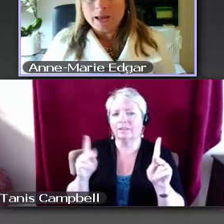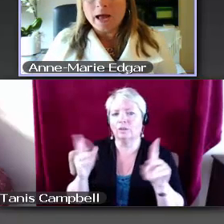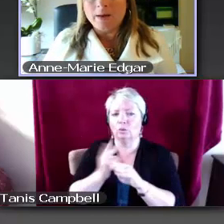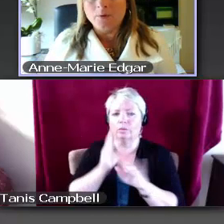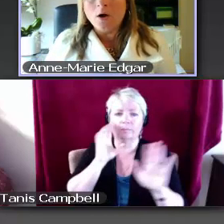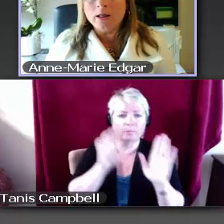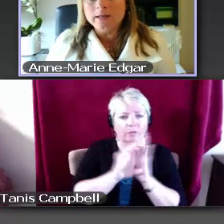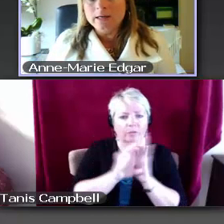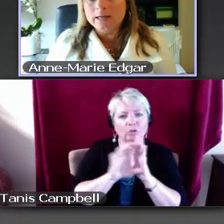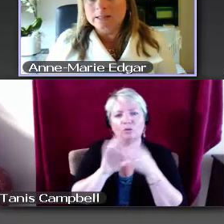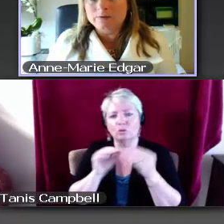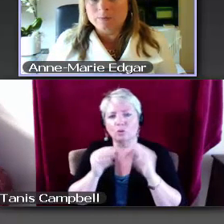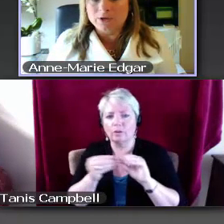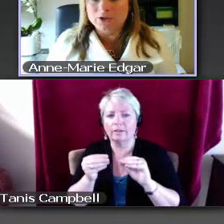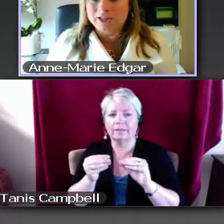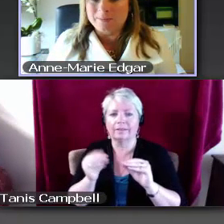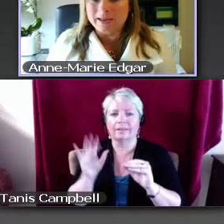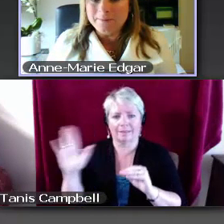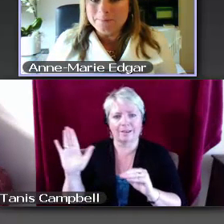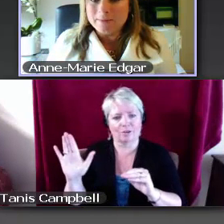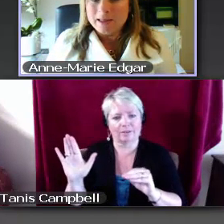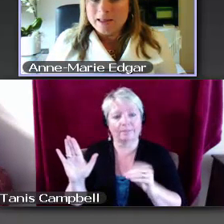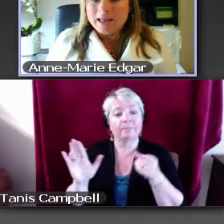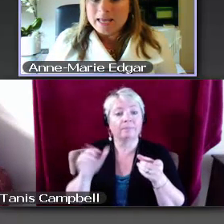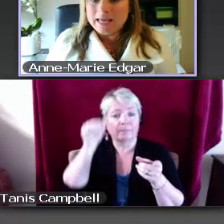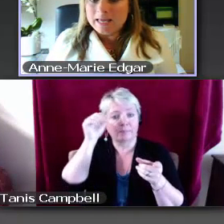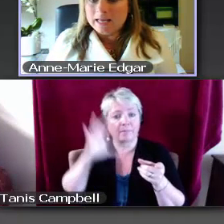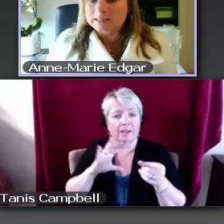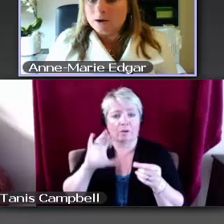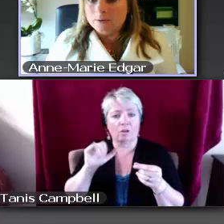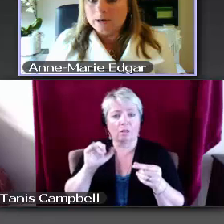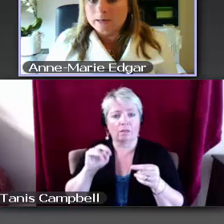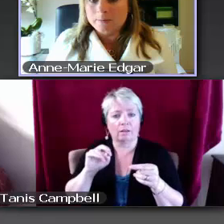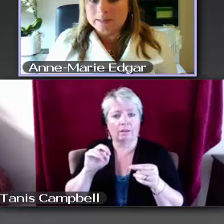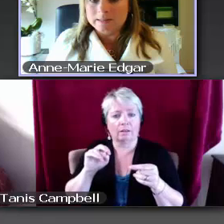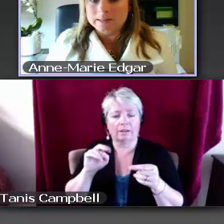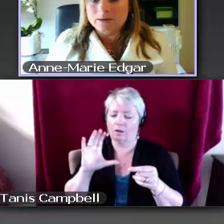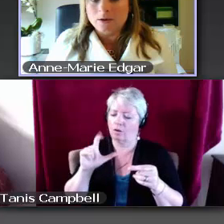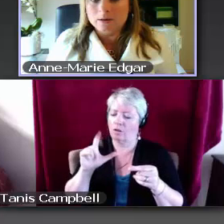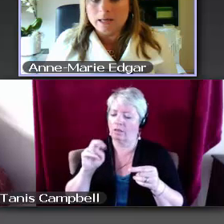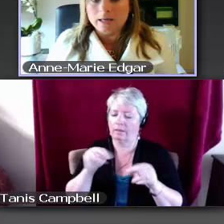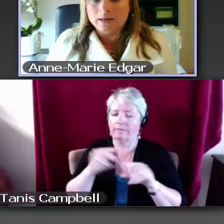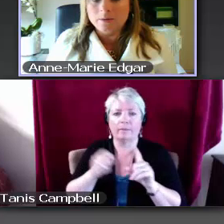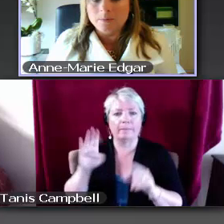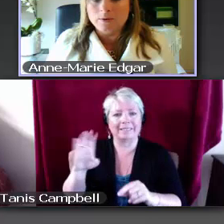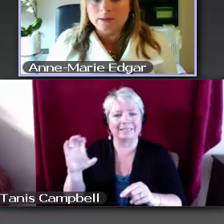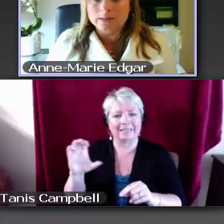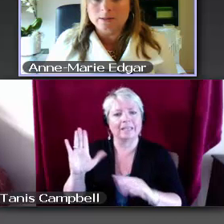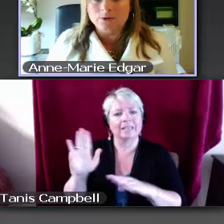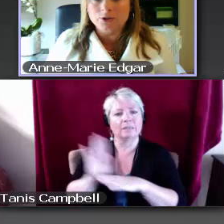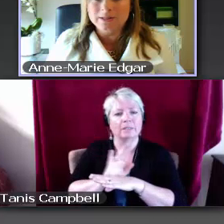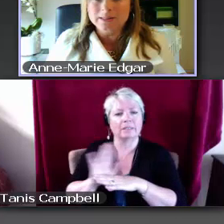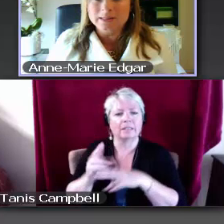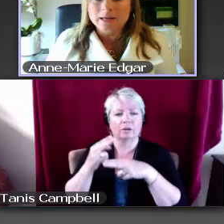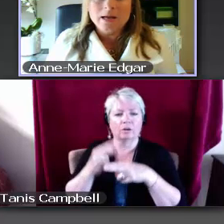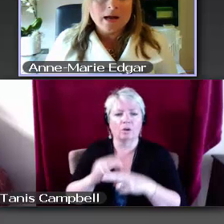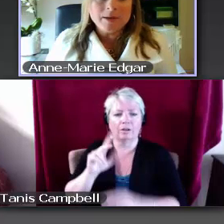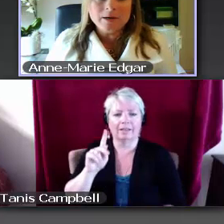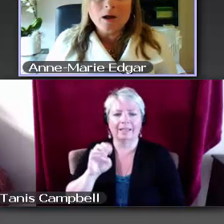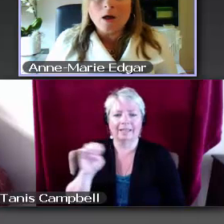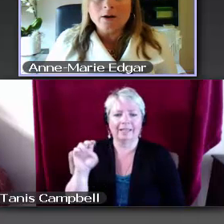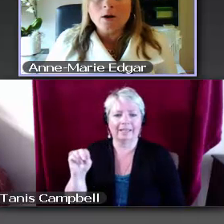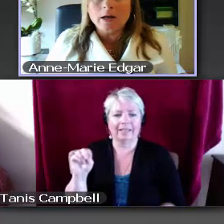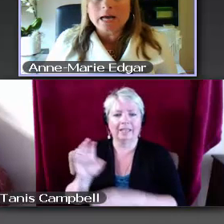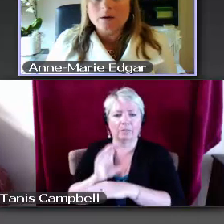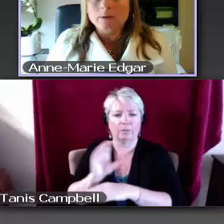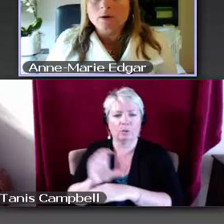cleared. Colin is from British Columbia. He is operating a business called Keen Computing Solutions. I'm